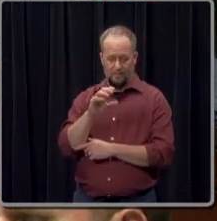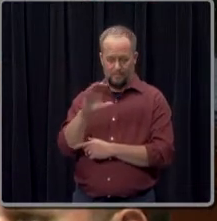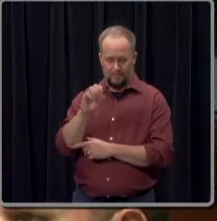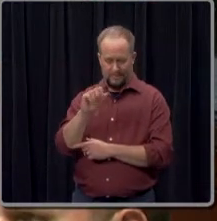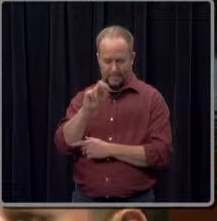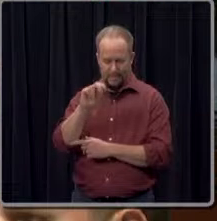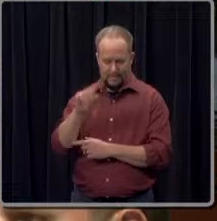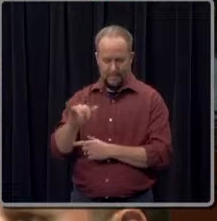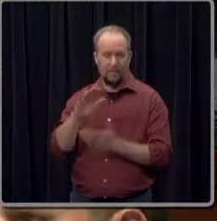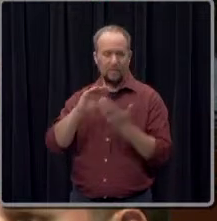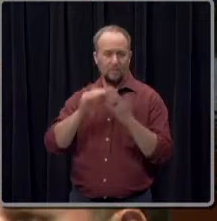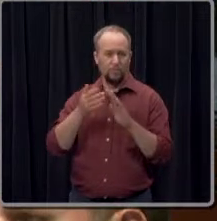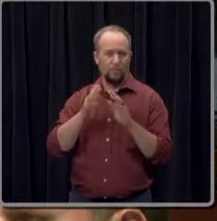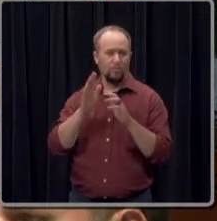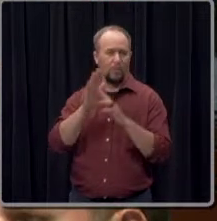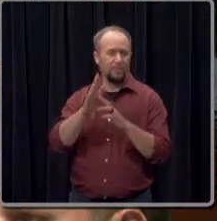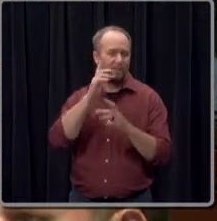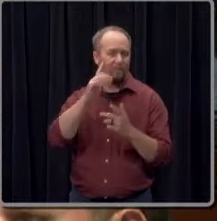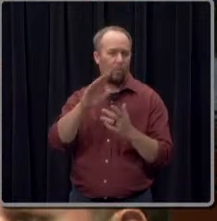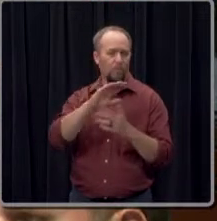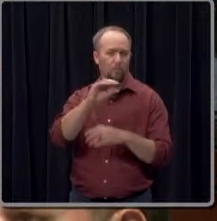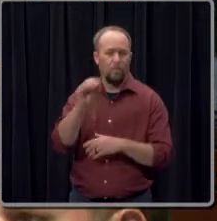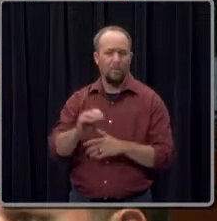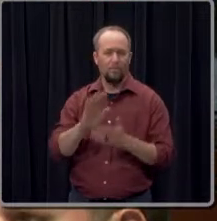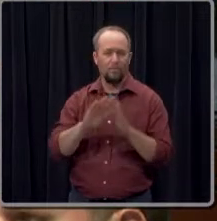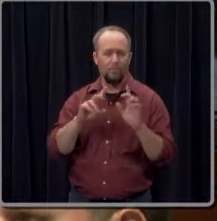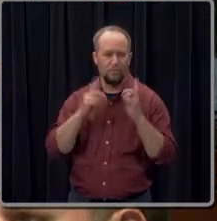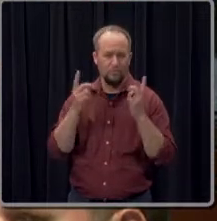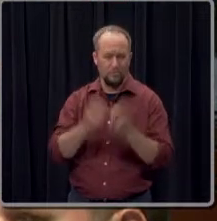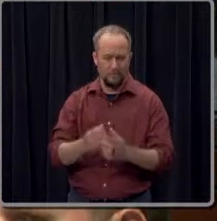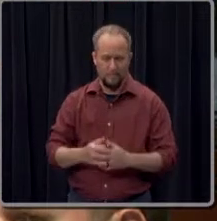for the Olathe School District.